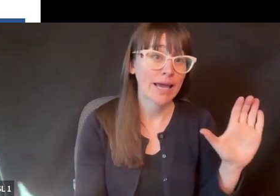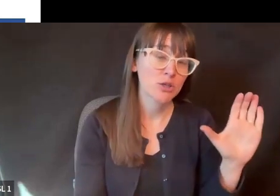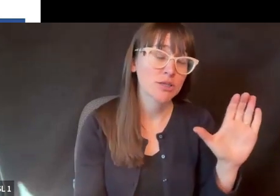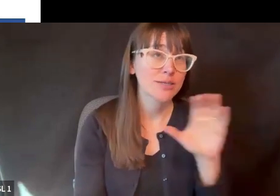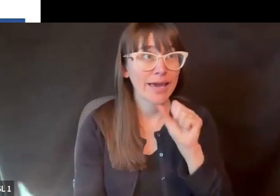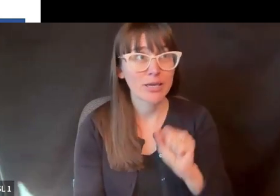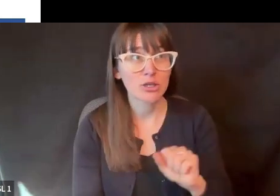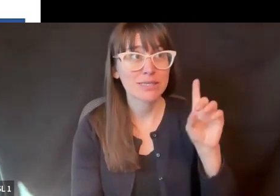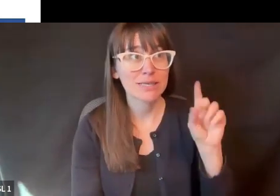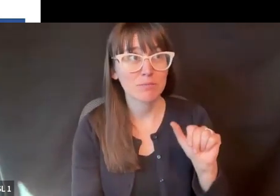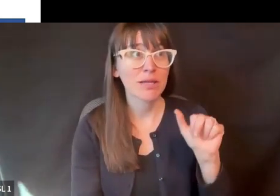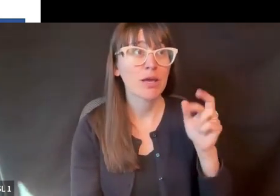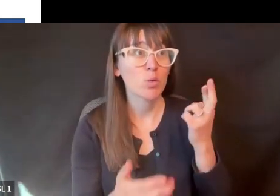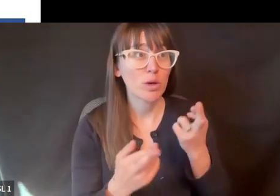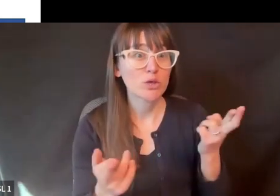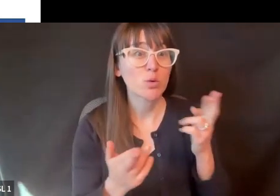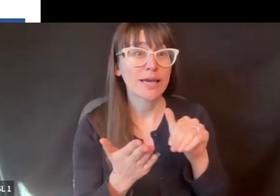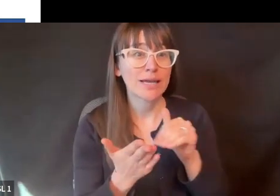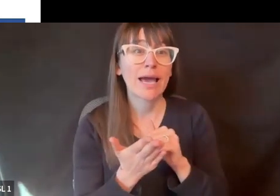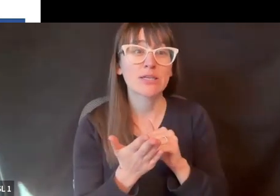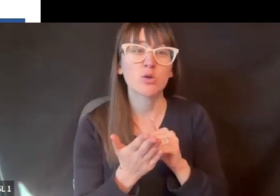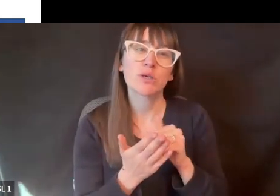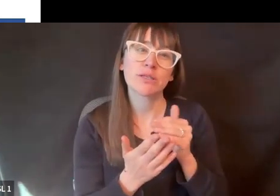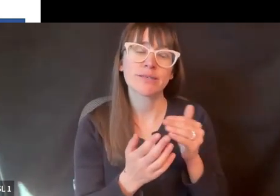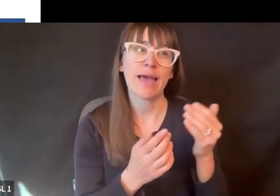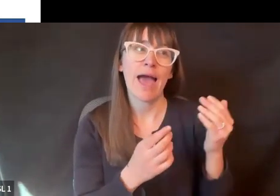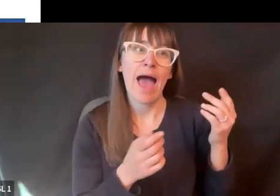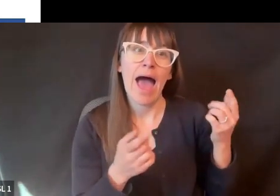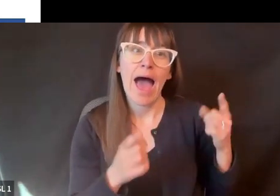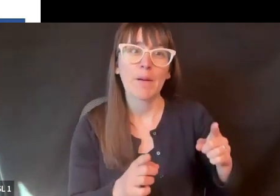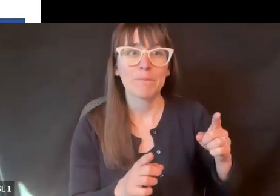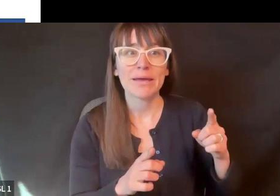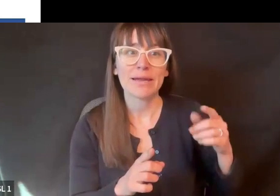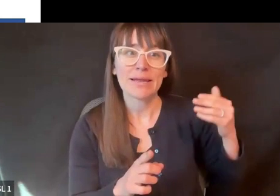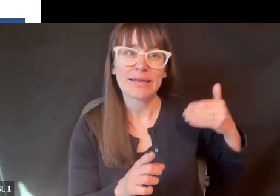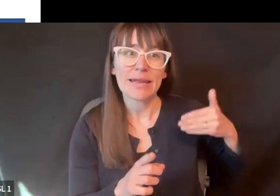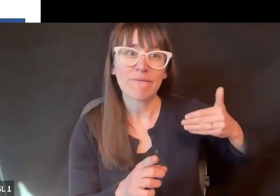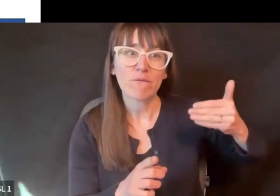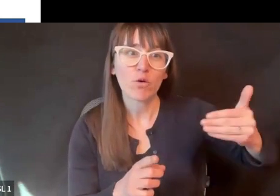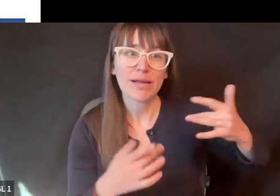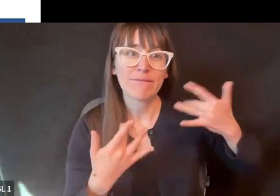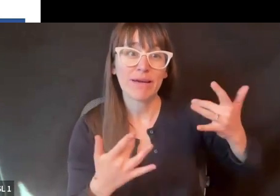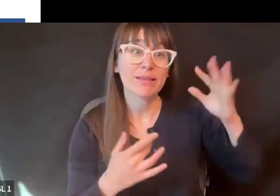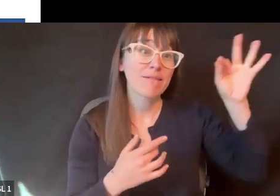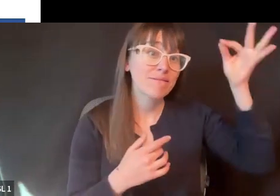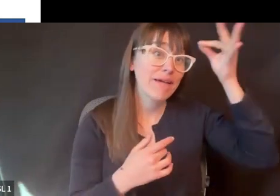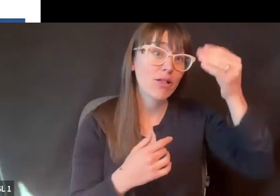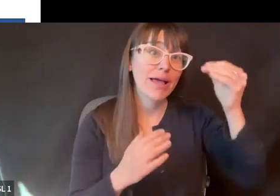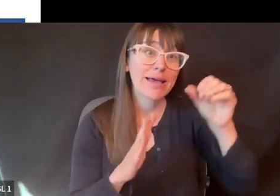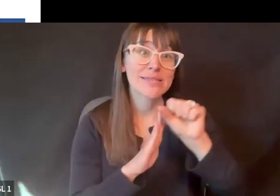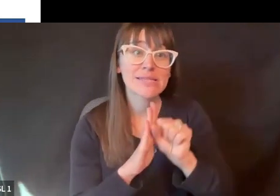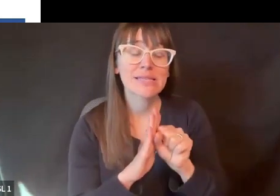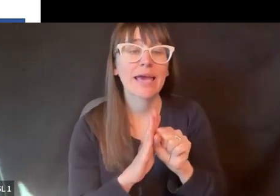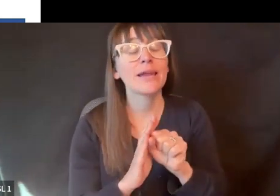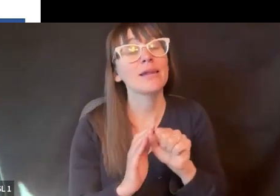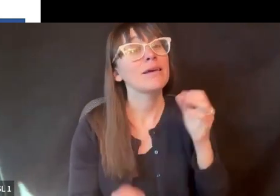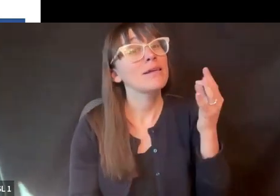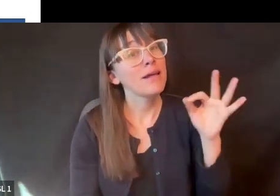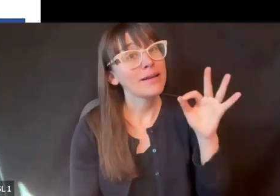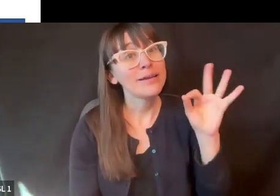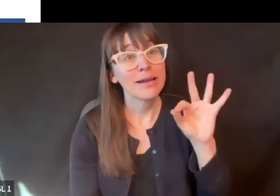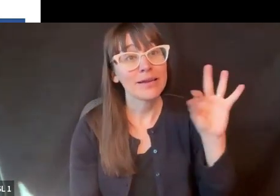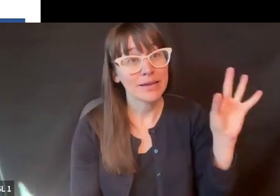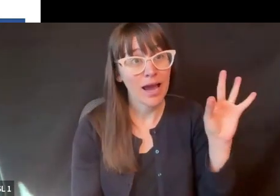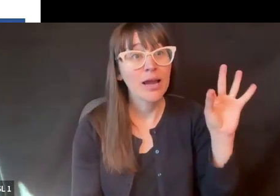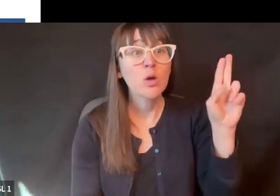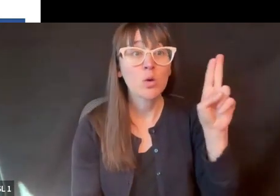to talk a little bit more about next, really kind of came through a series of events, right? On the federal, as well as state level. One, of